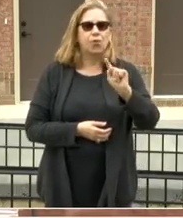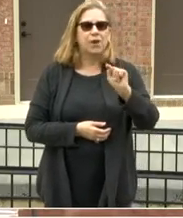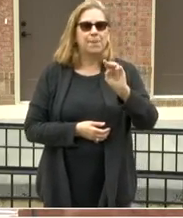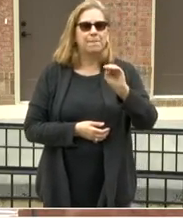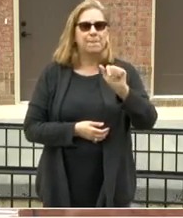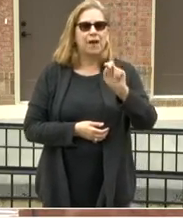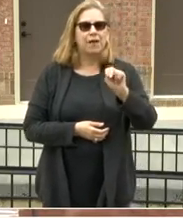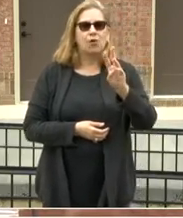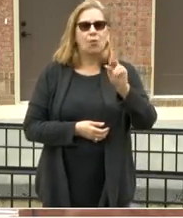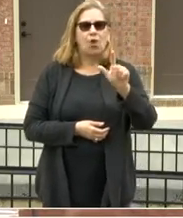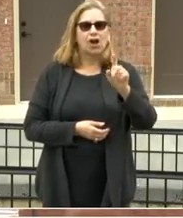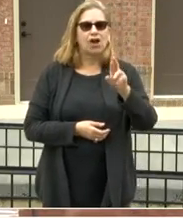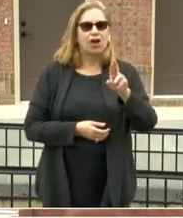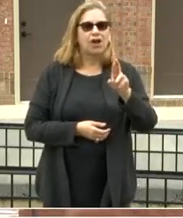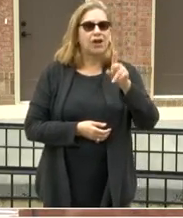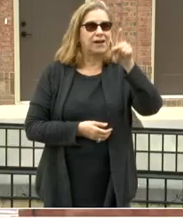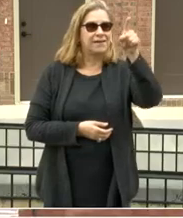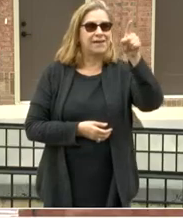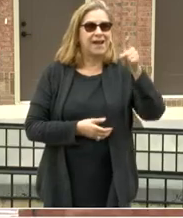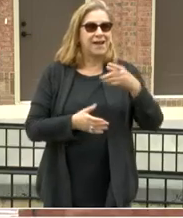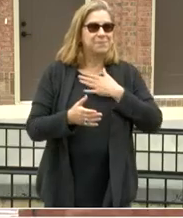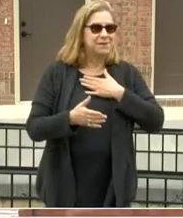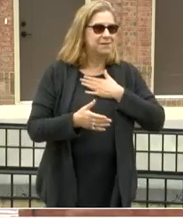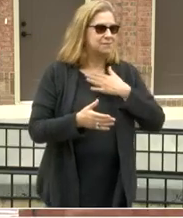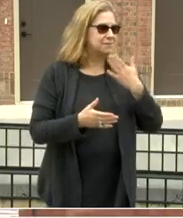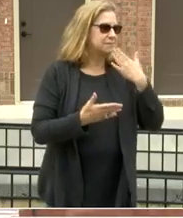Padwala, let's give them another round of applause for their work.